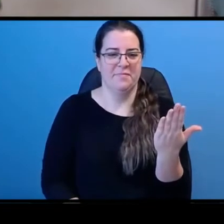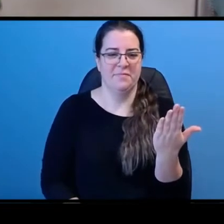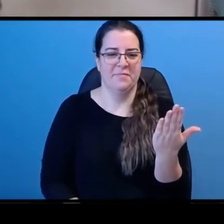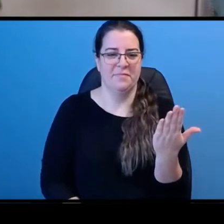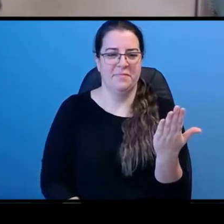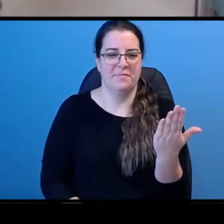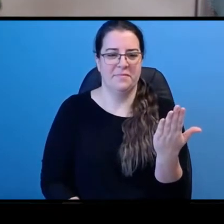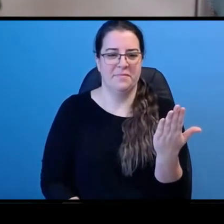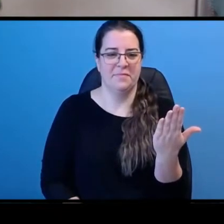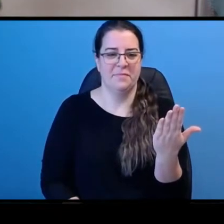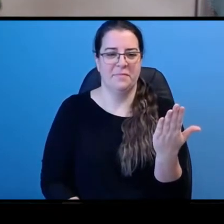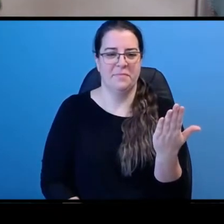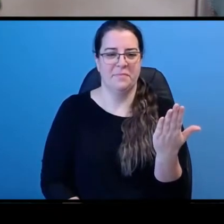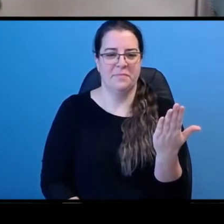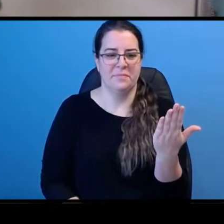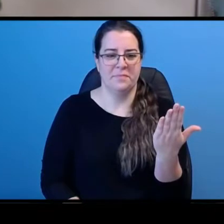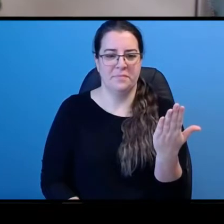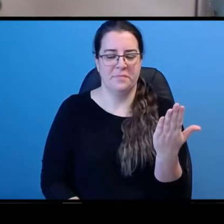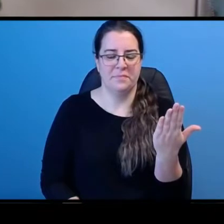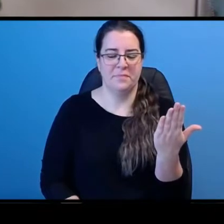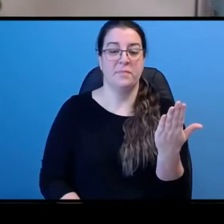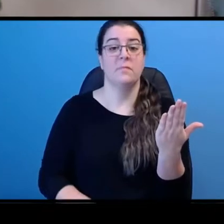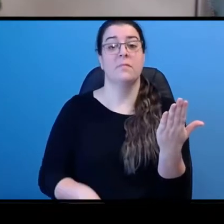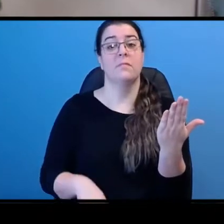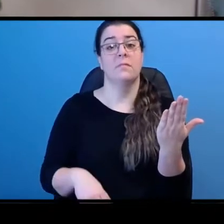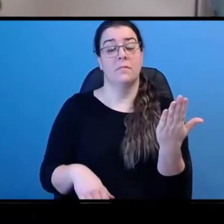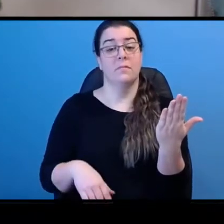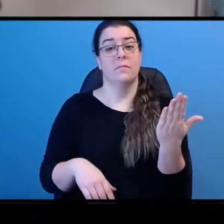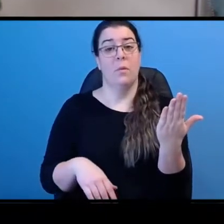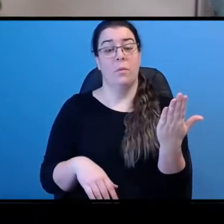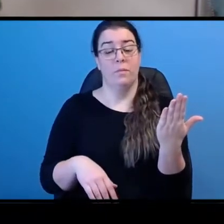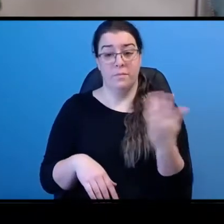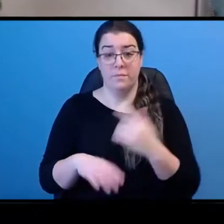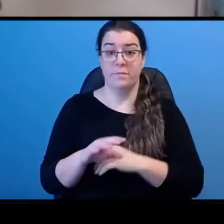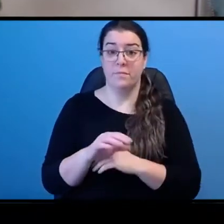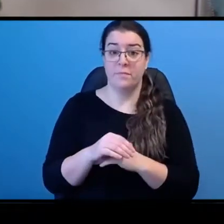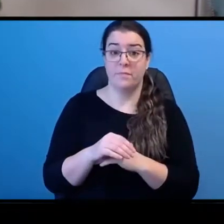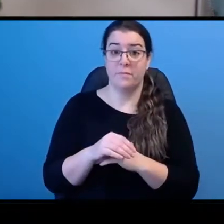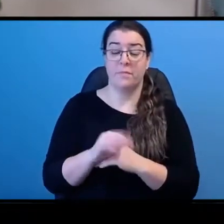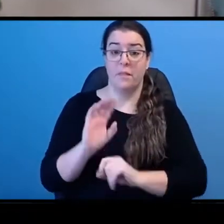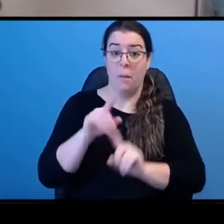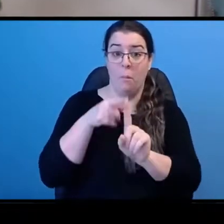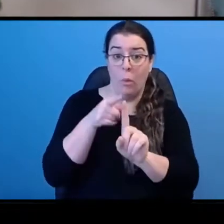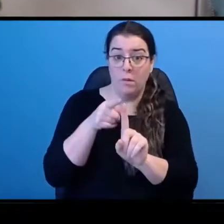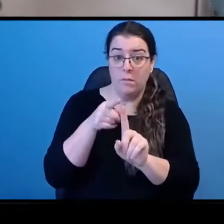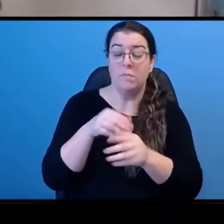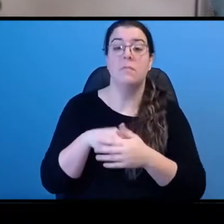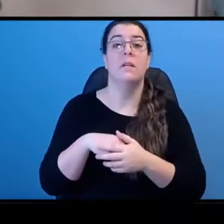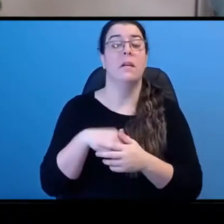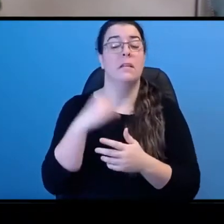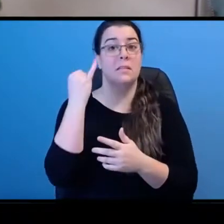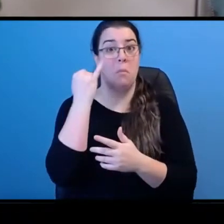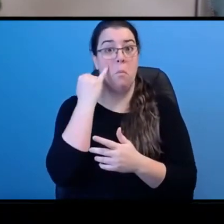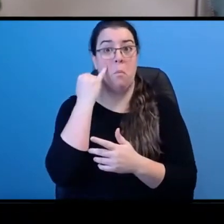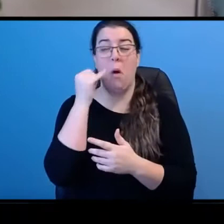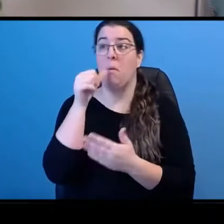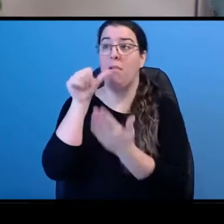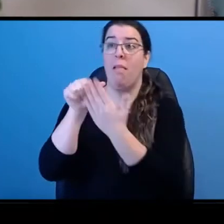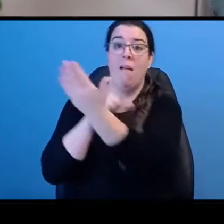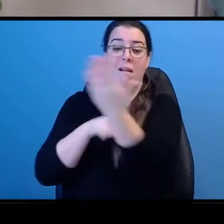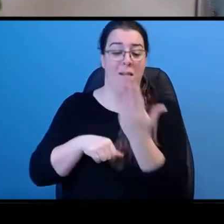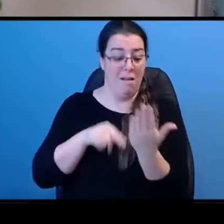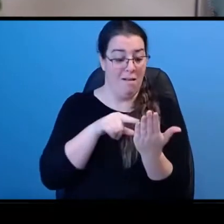what this little piece of advice in terms of feedback is, even if you're successful, you should always ask for the feedback, because you can always grow and get